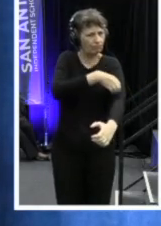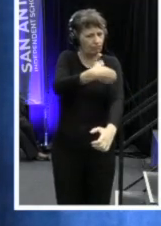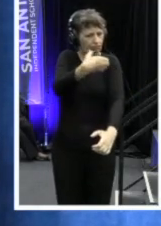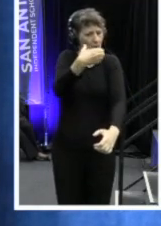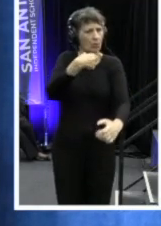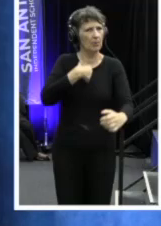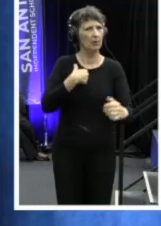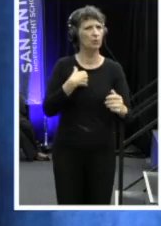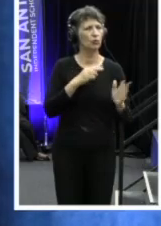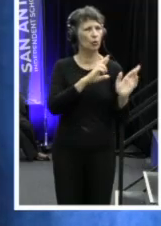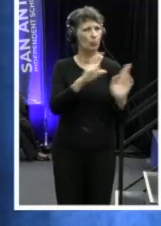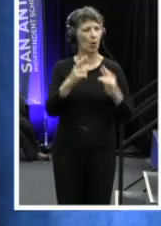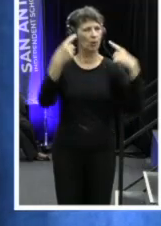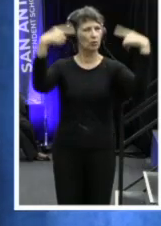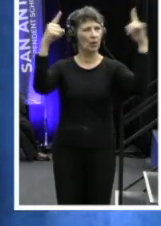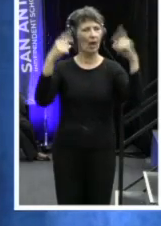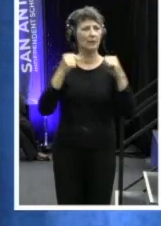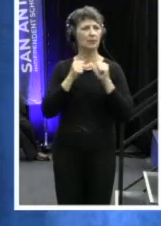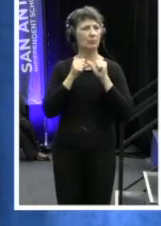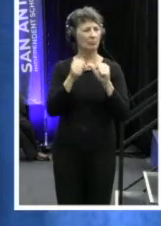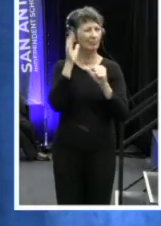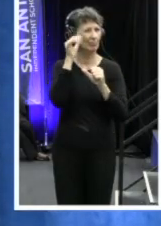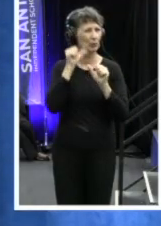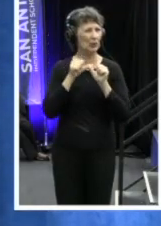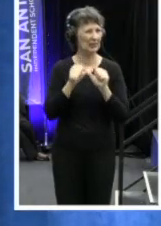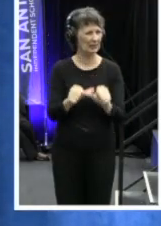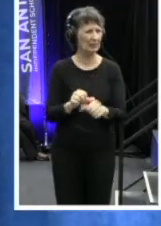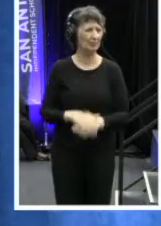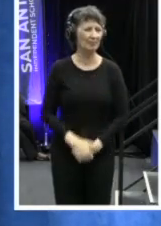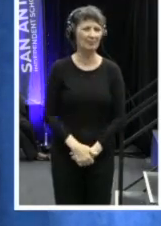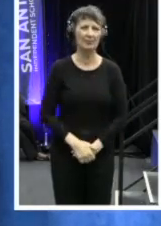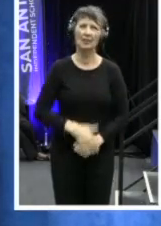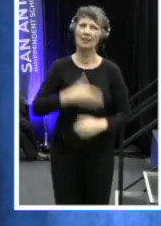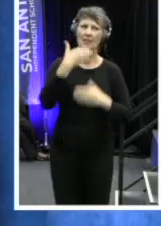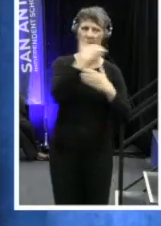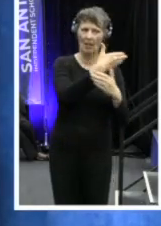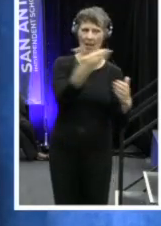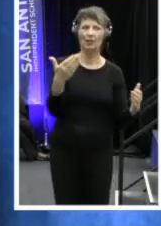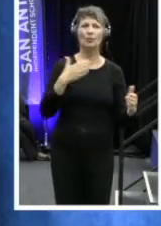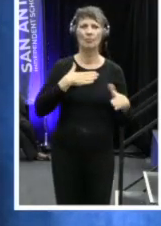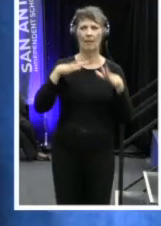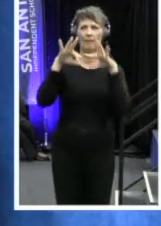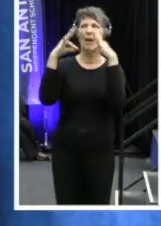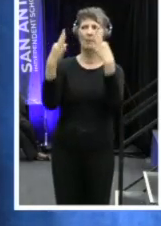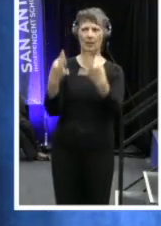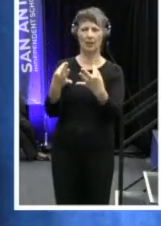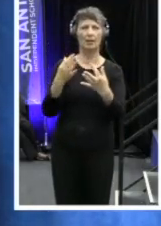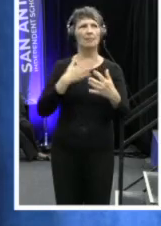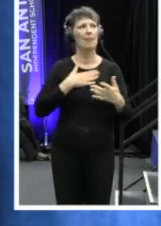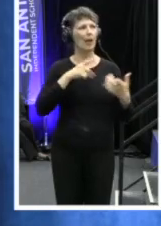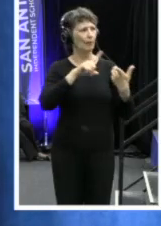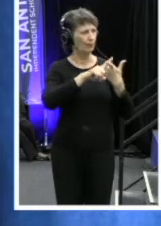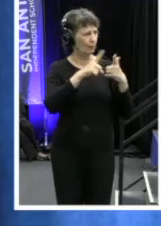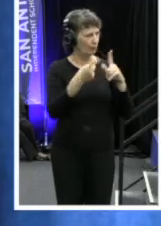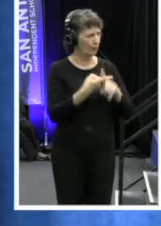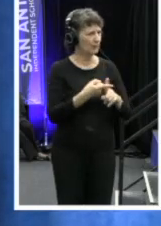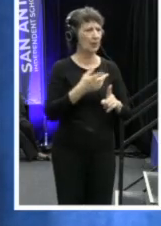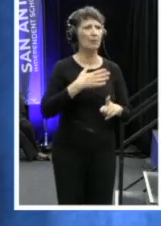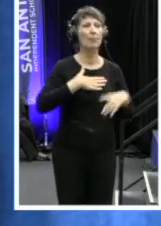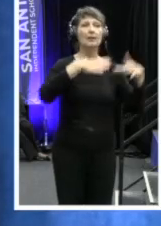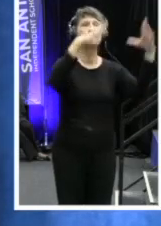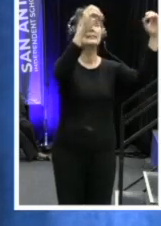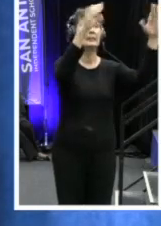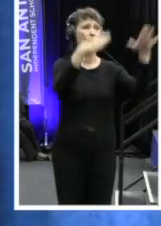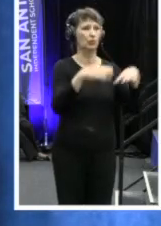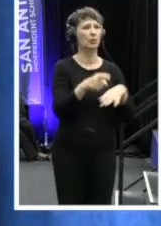prepare, achieve, and persist. Thank you to my family, my friends, my